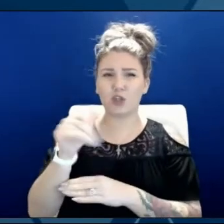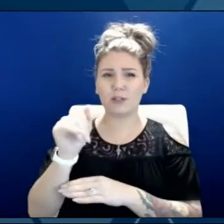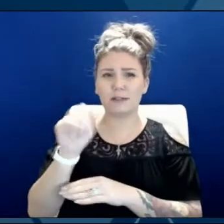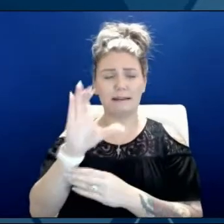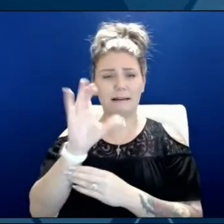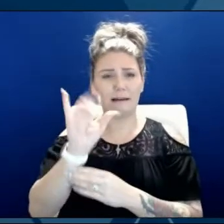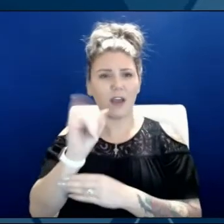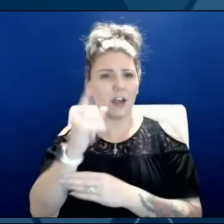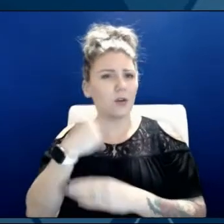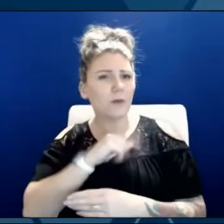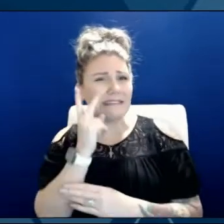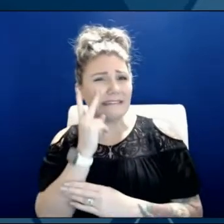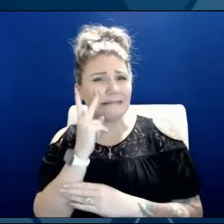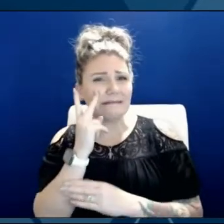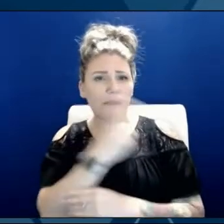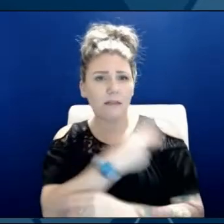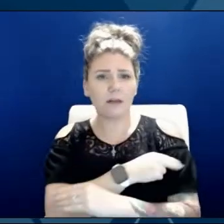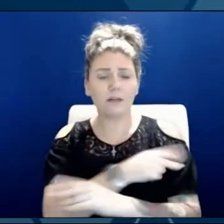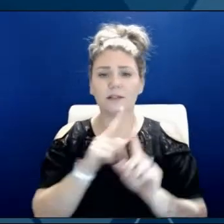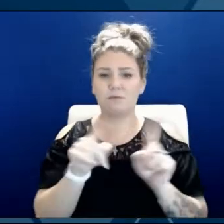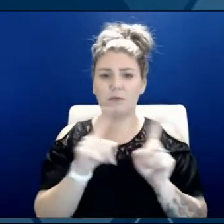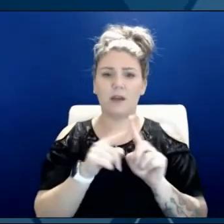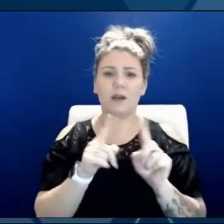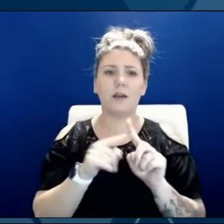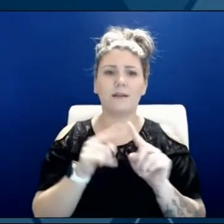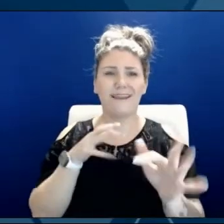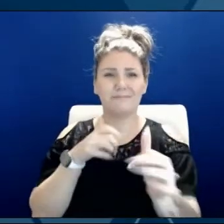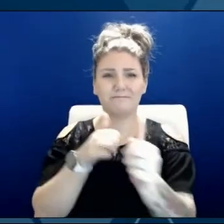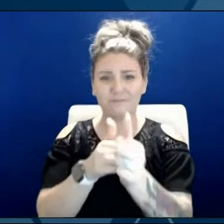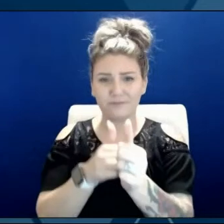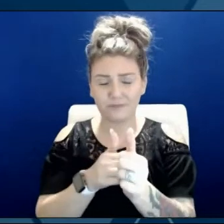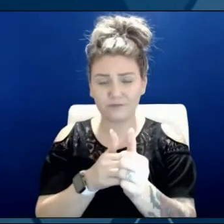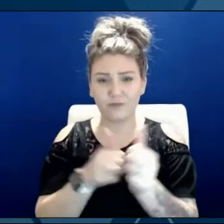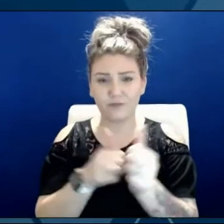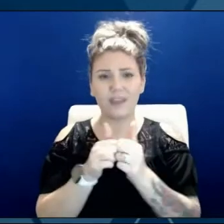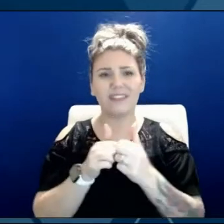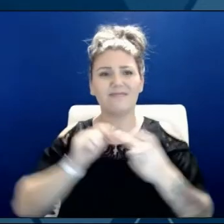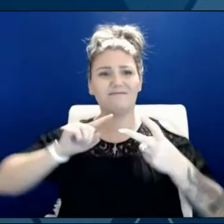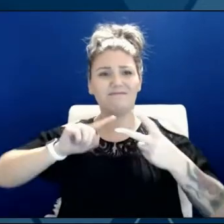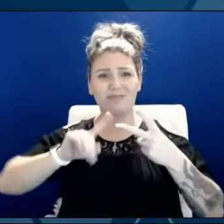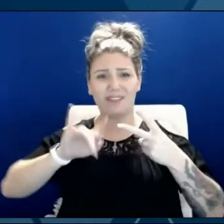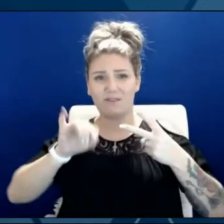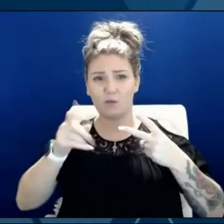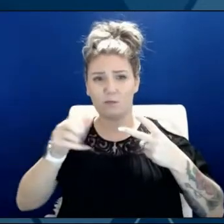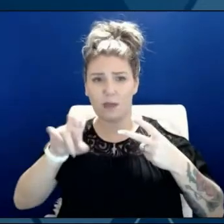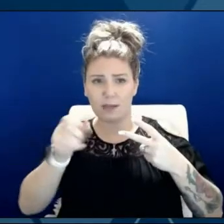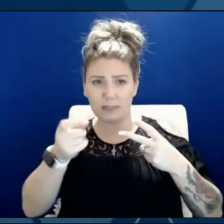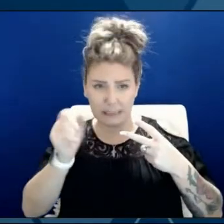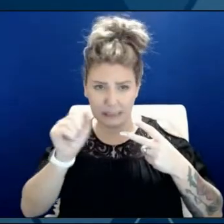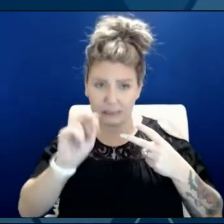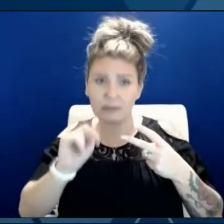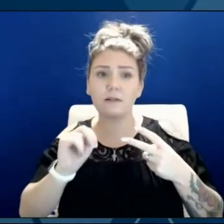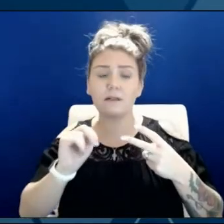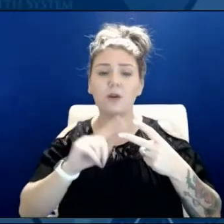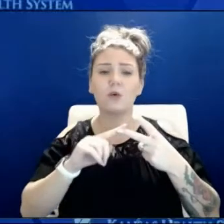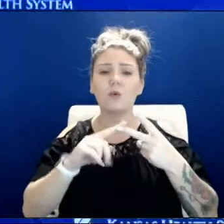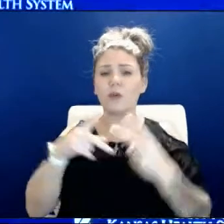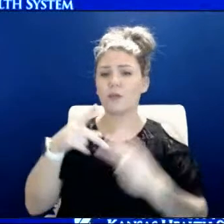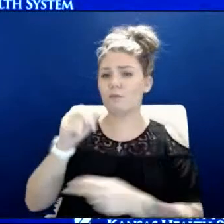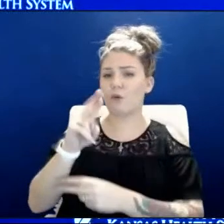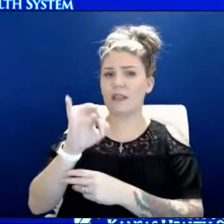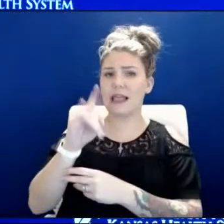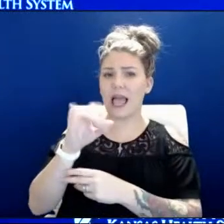well. But we are kind of bringing you up to date now of ivermectin within the context of prophylaxis or treatment